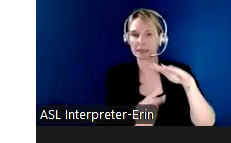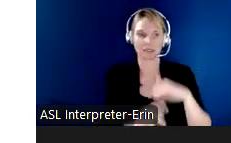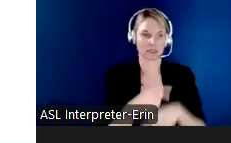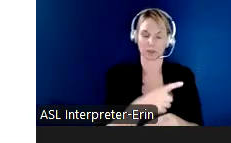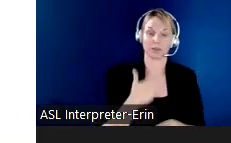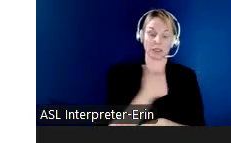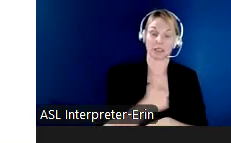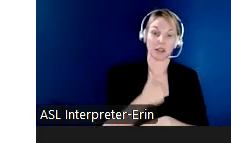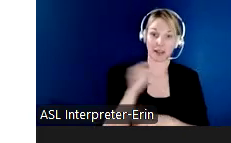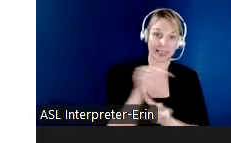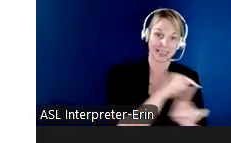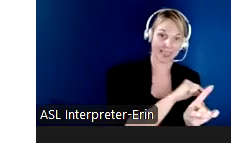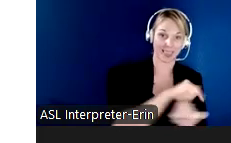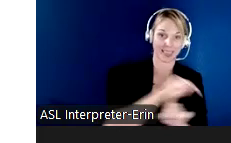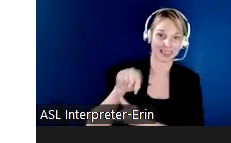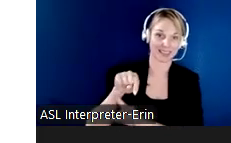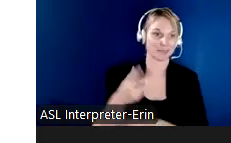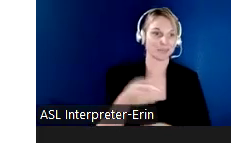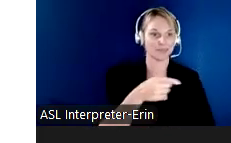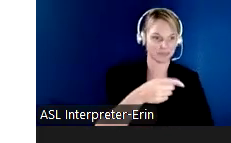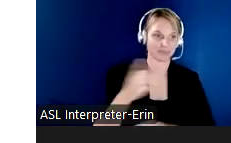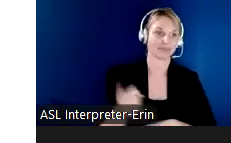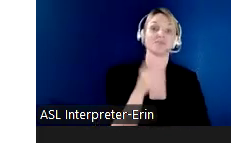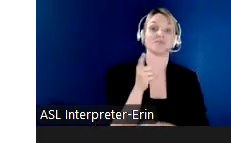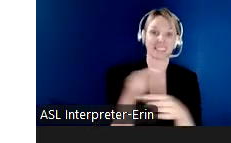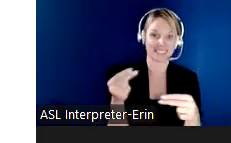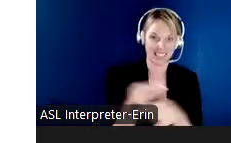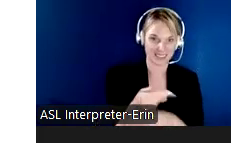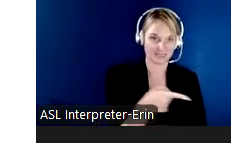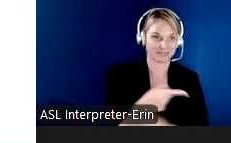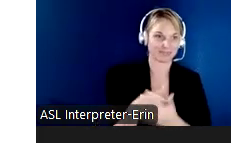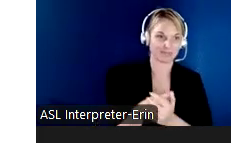about that. Okay, here we go on the right slide. Um, just kind of